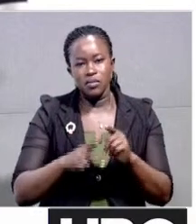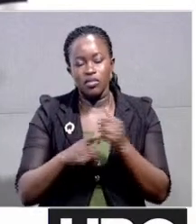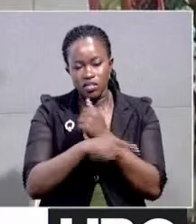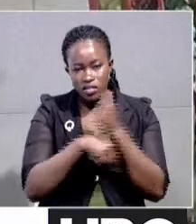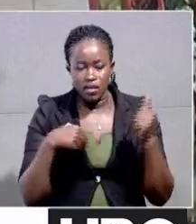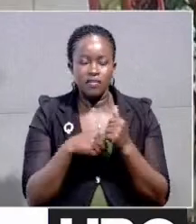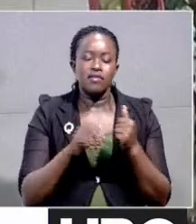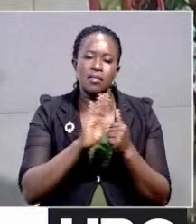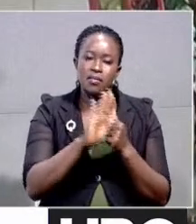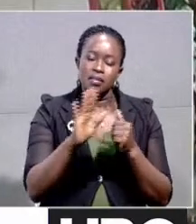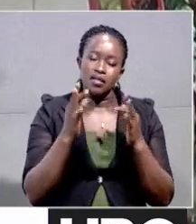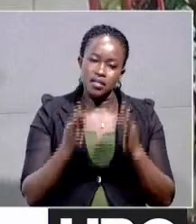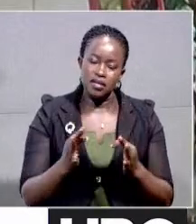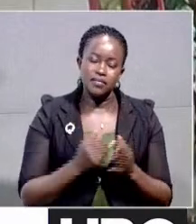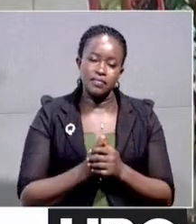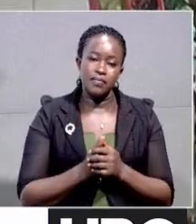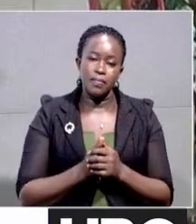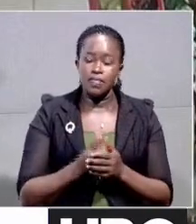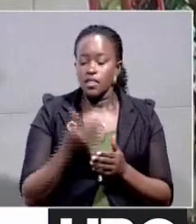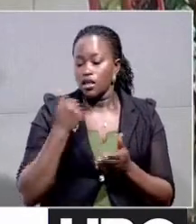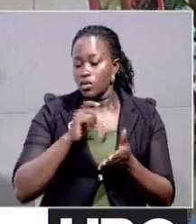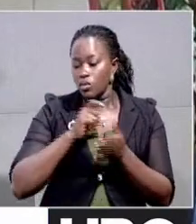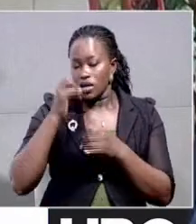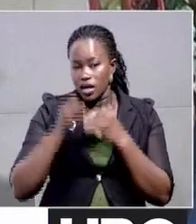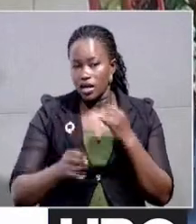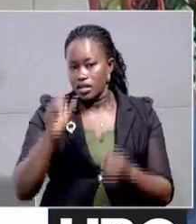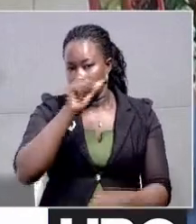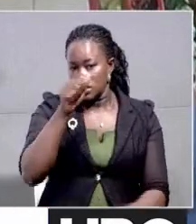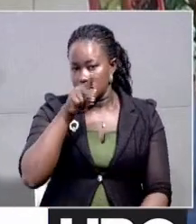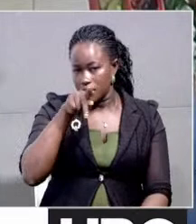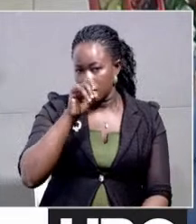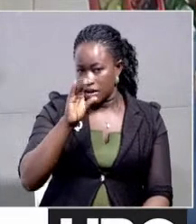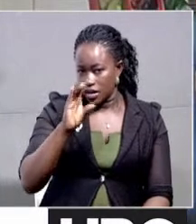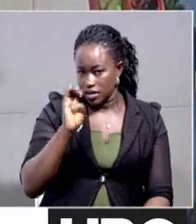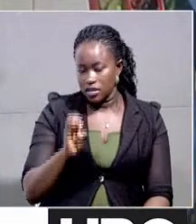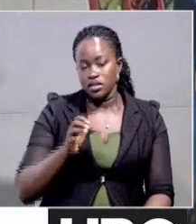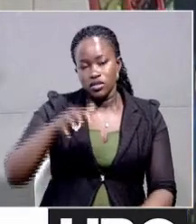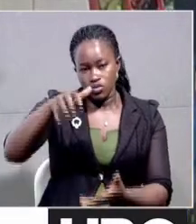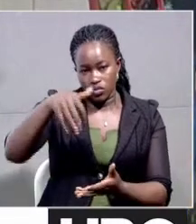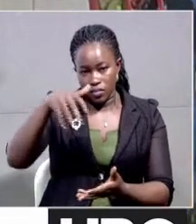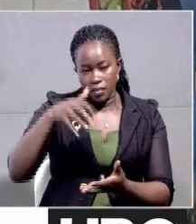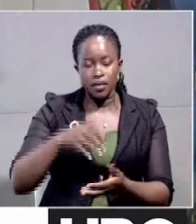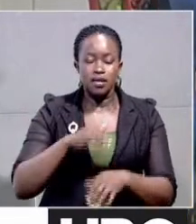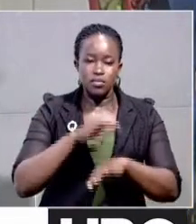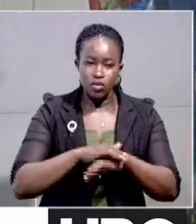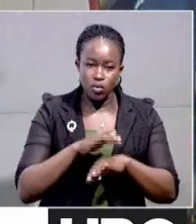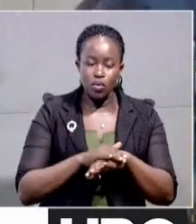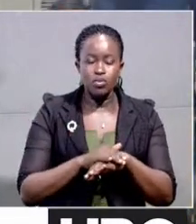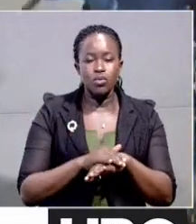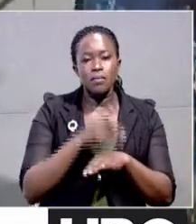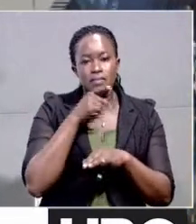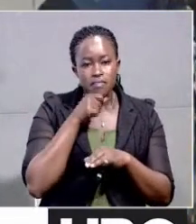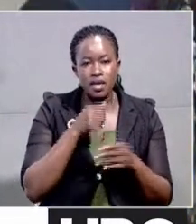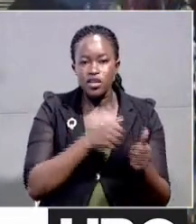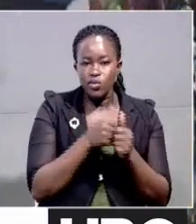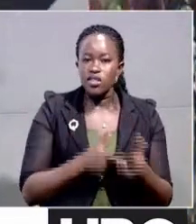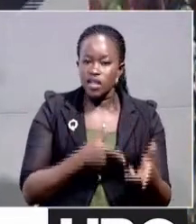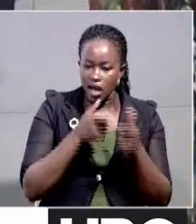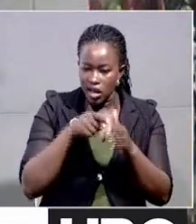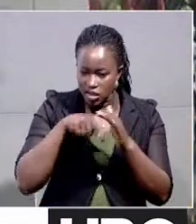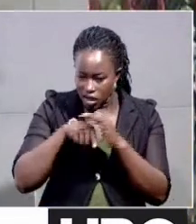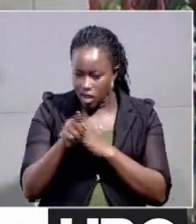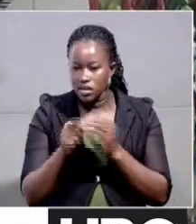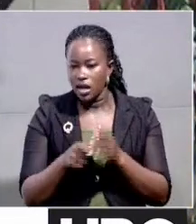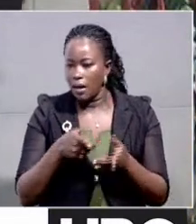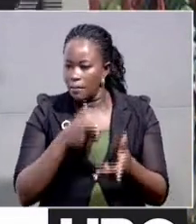them. That has been over the weekend. Spice supermarket in Mukono was robbed by gunmen and injured one. Police have